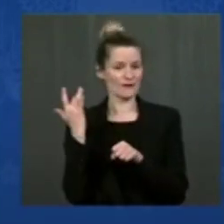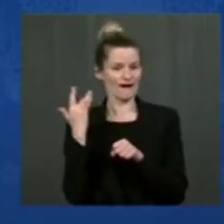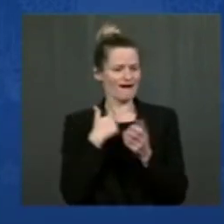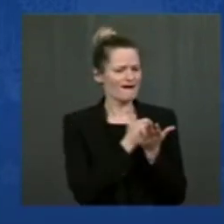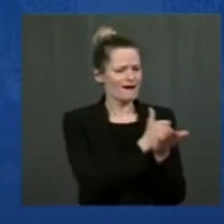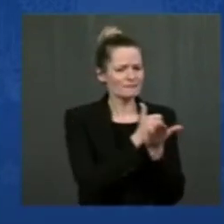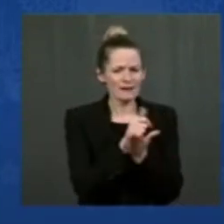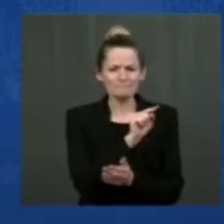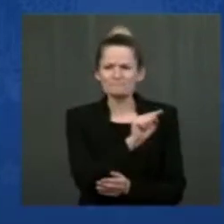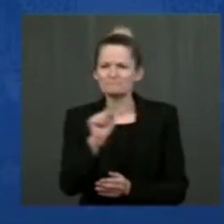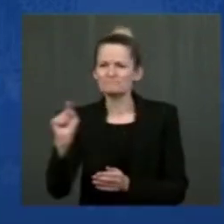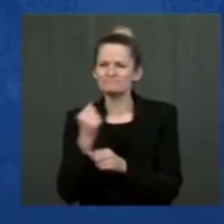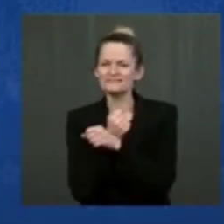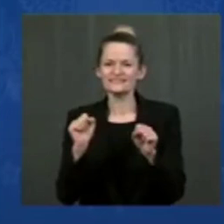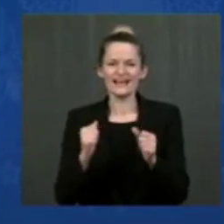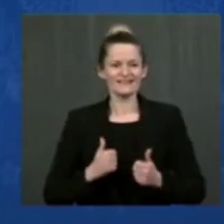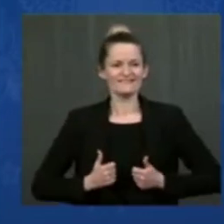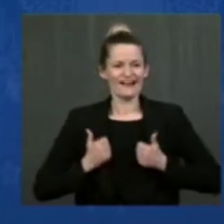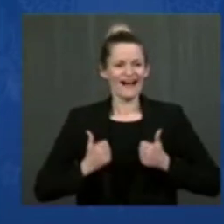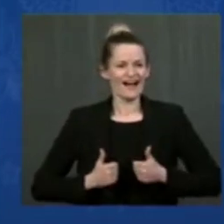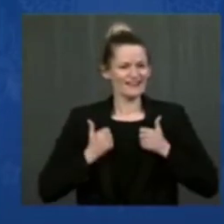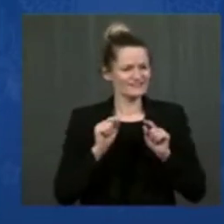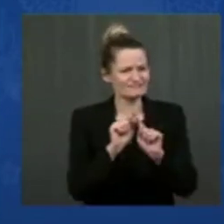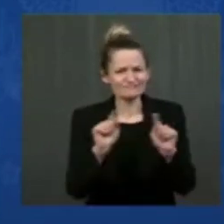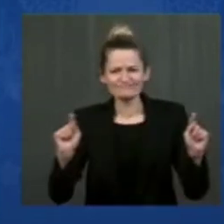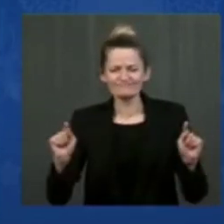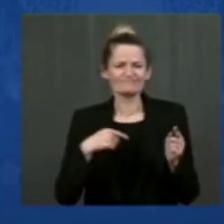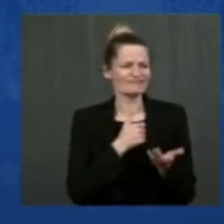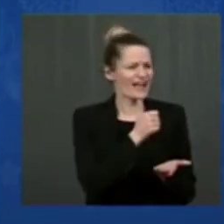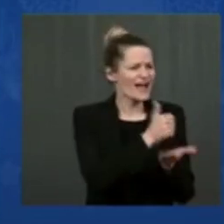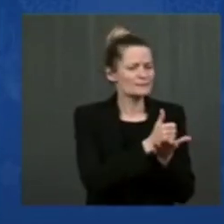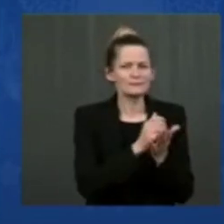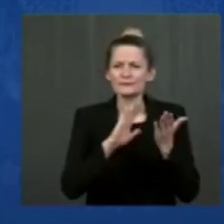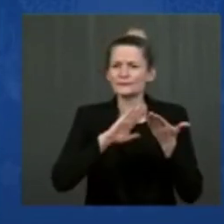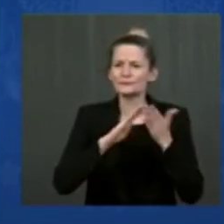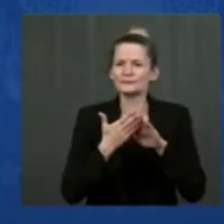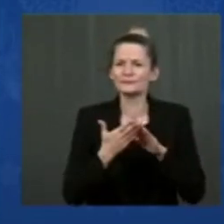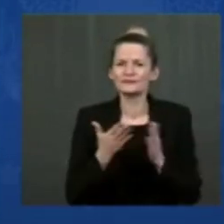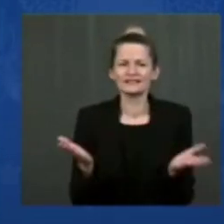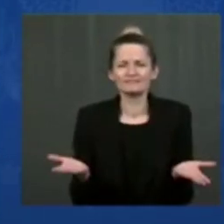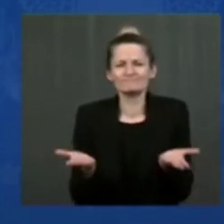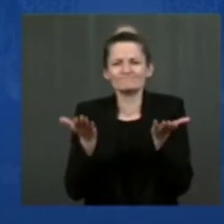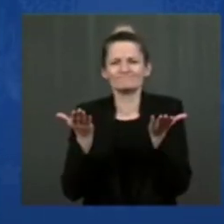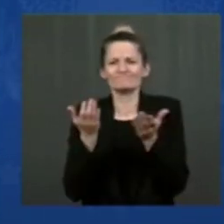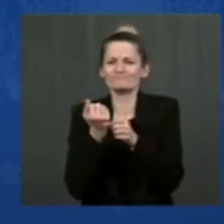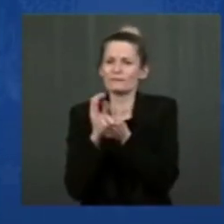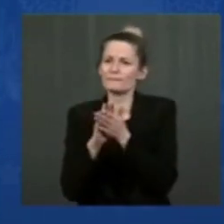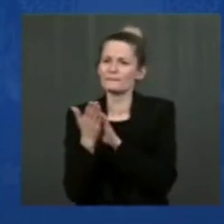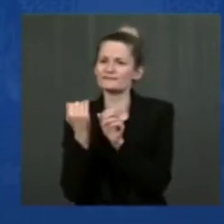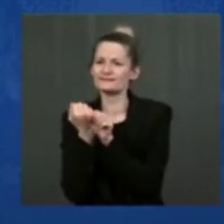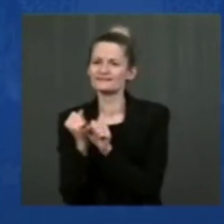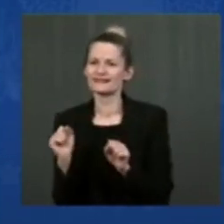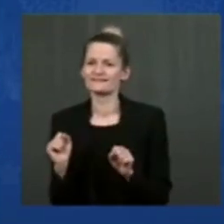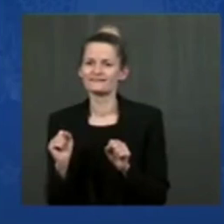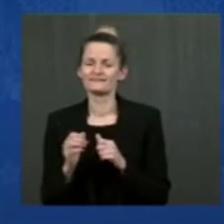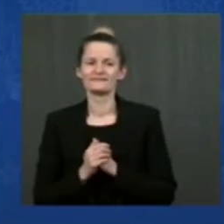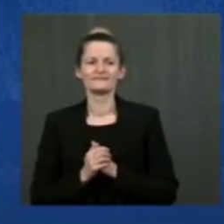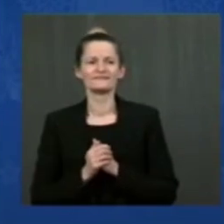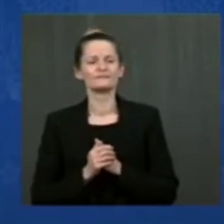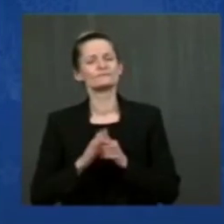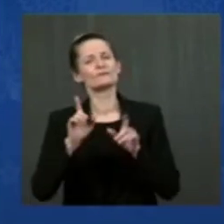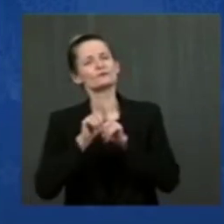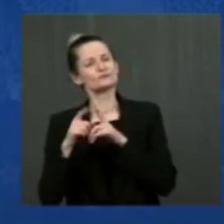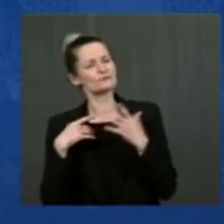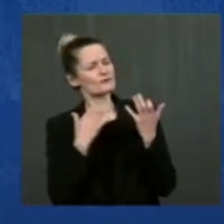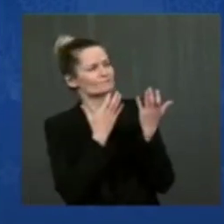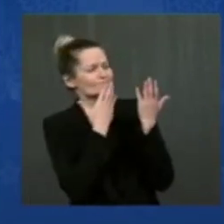in my community to keep themselves, their families safe. I'm also thankful whenever I have